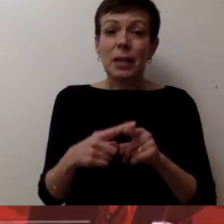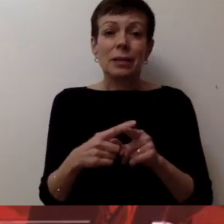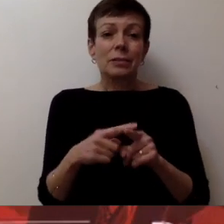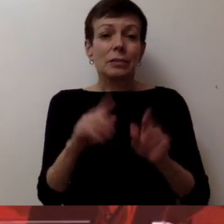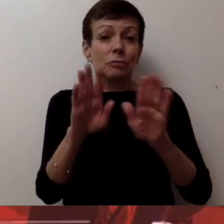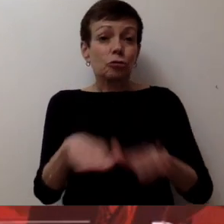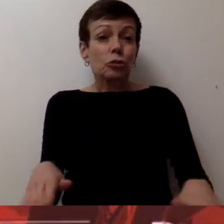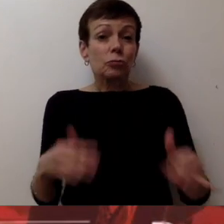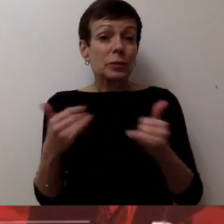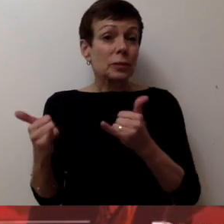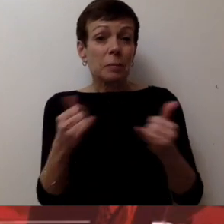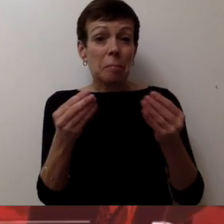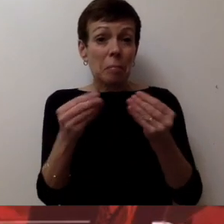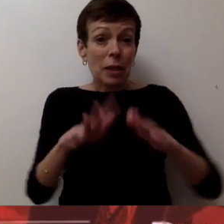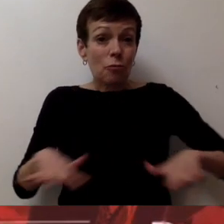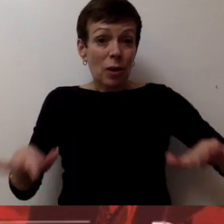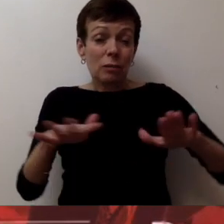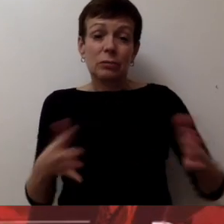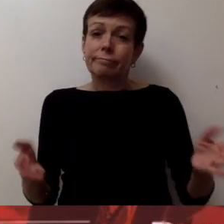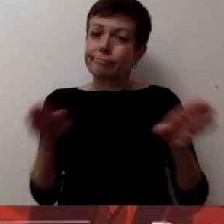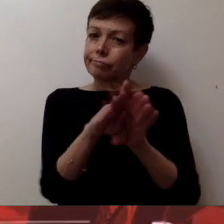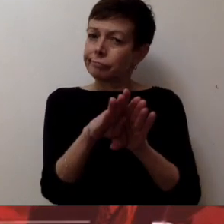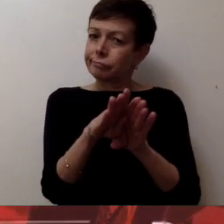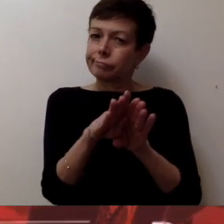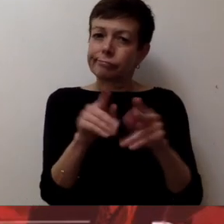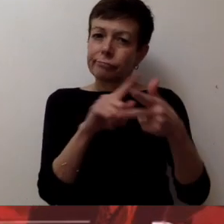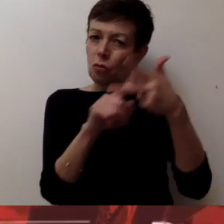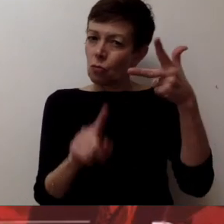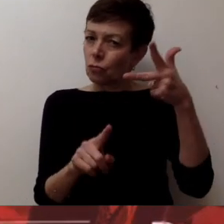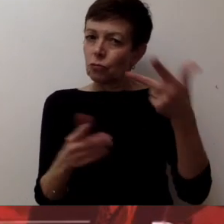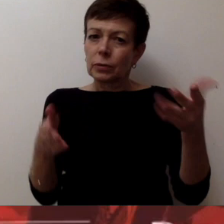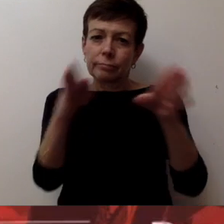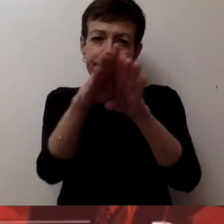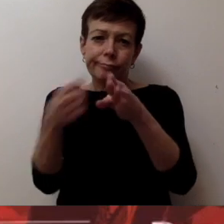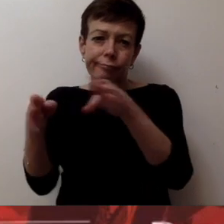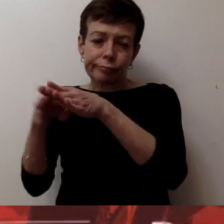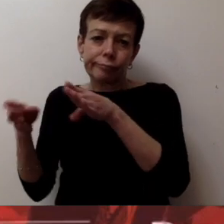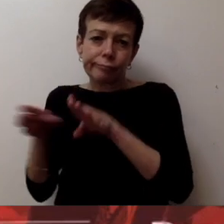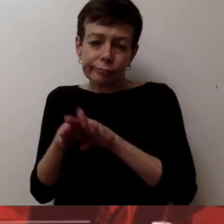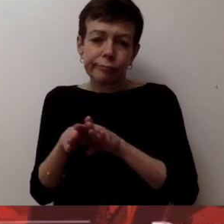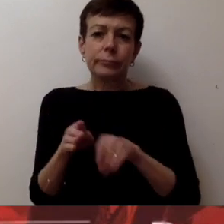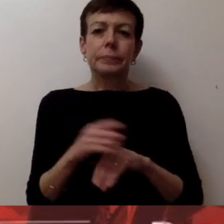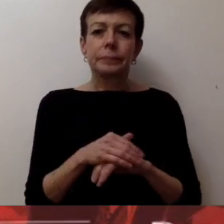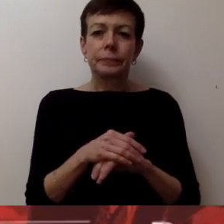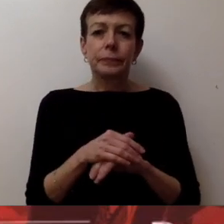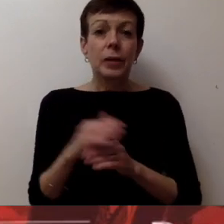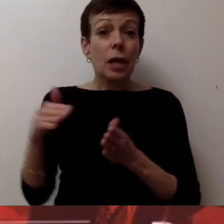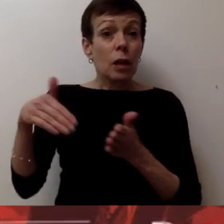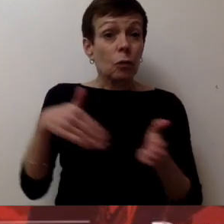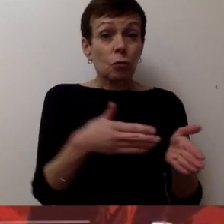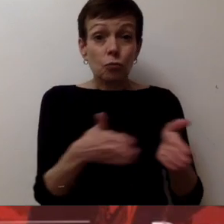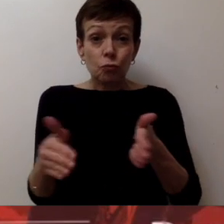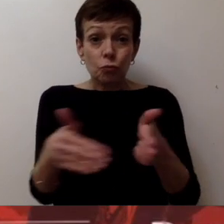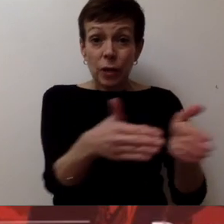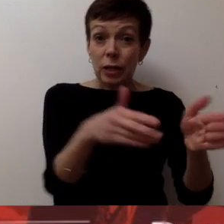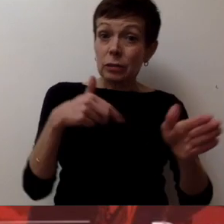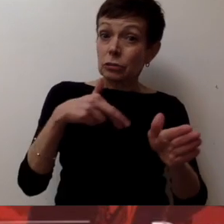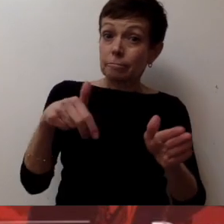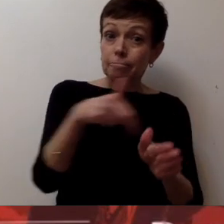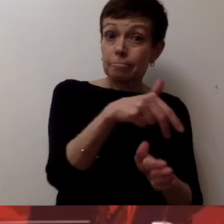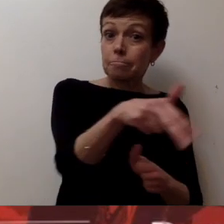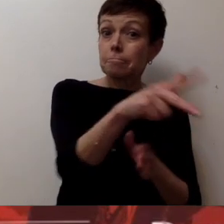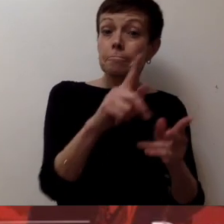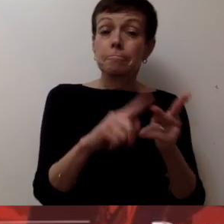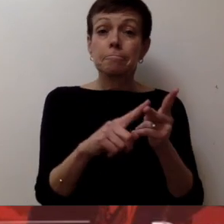area. Those are all closed to the public at this time. Trails and the green park spaces can still be used